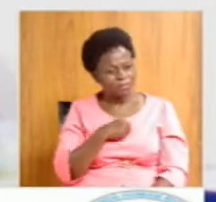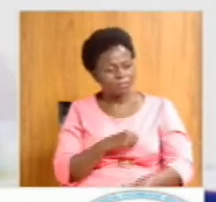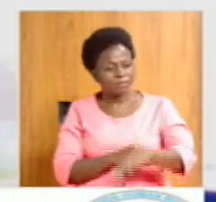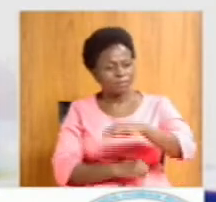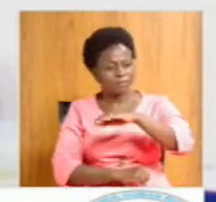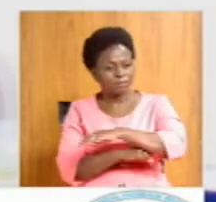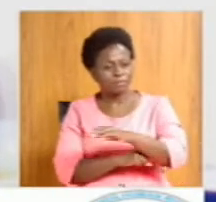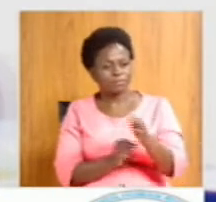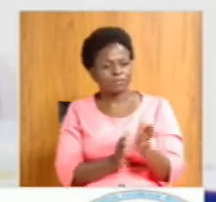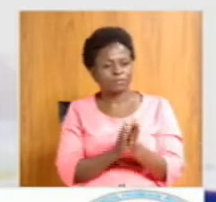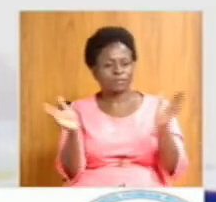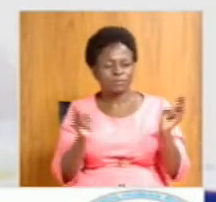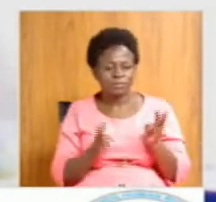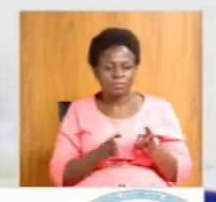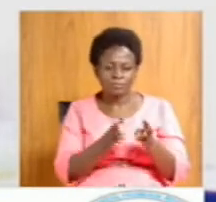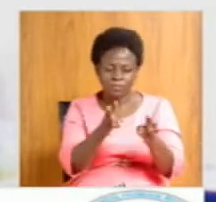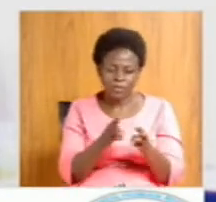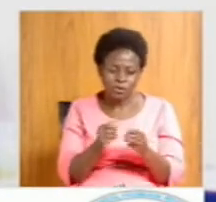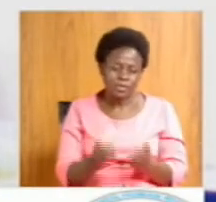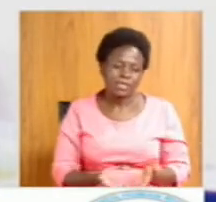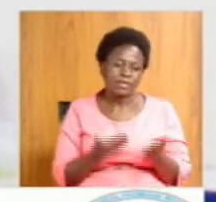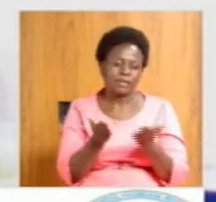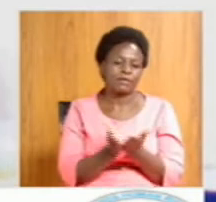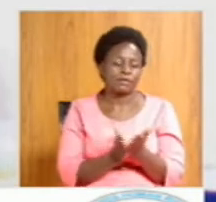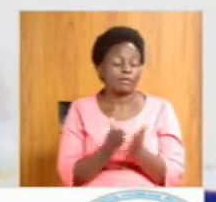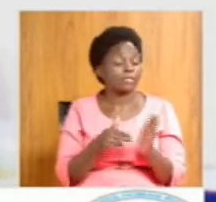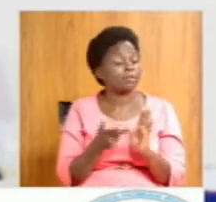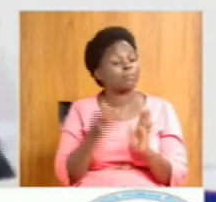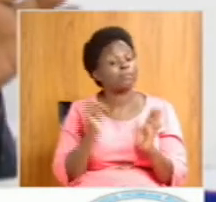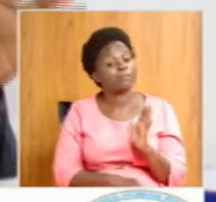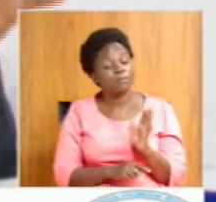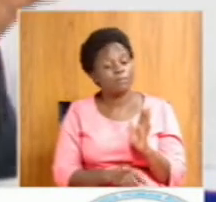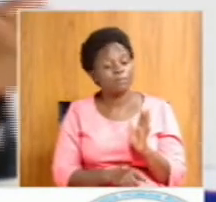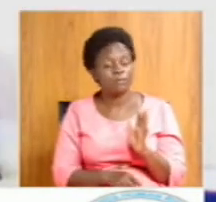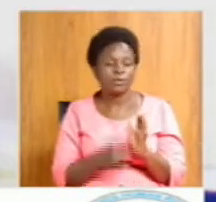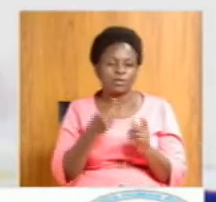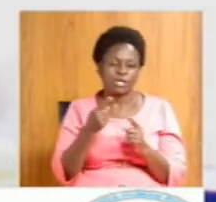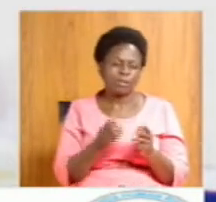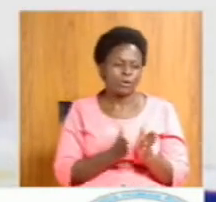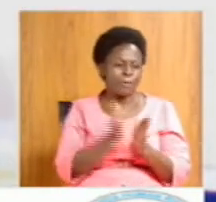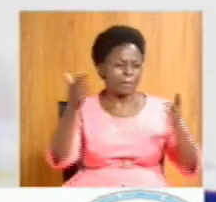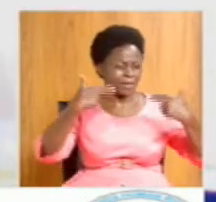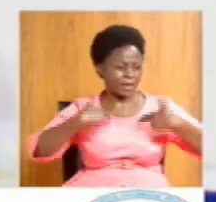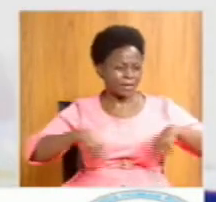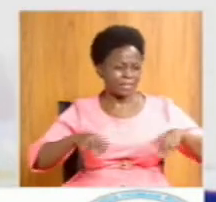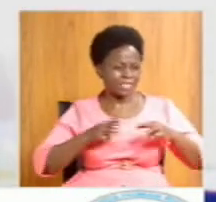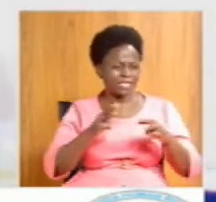supporting public systems that deliver services what do I mean she talked about the public health system